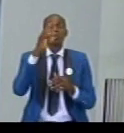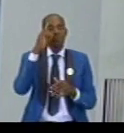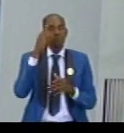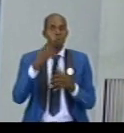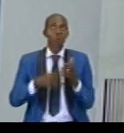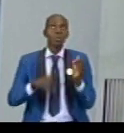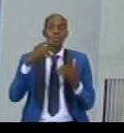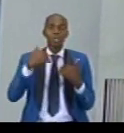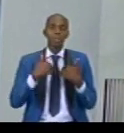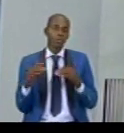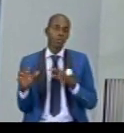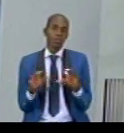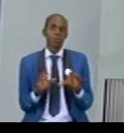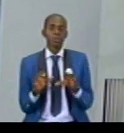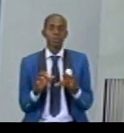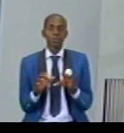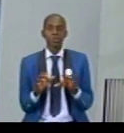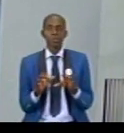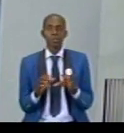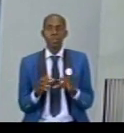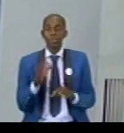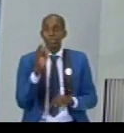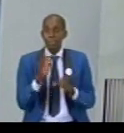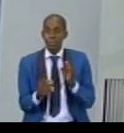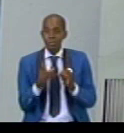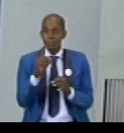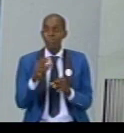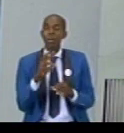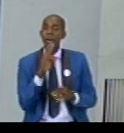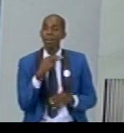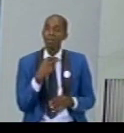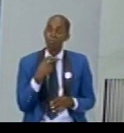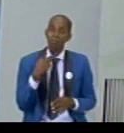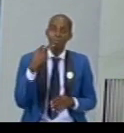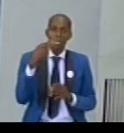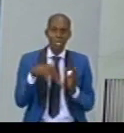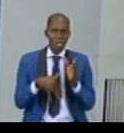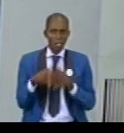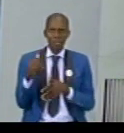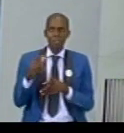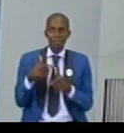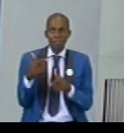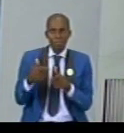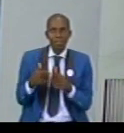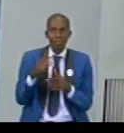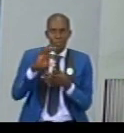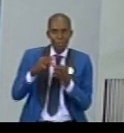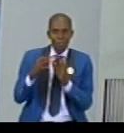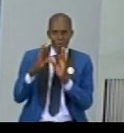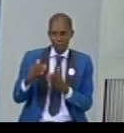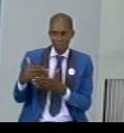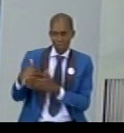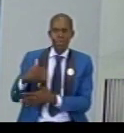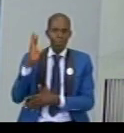If anybody shout around you there, shout with that person and clap your hand there and begin to come forward.